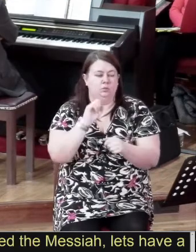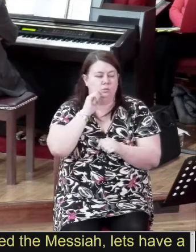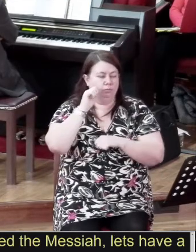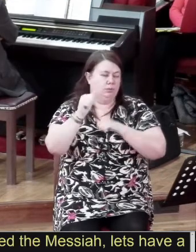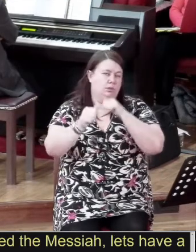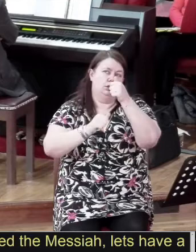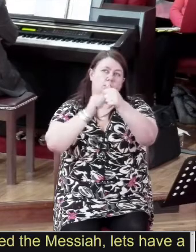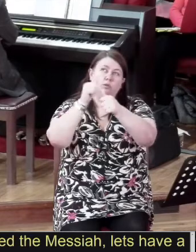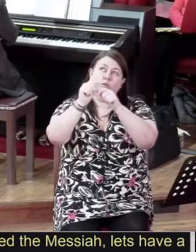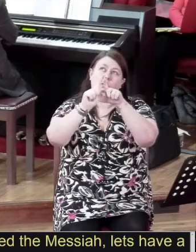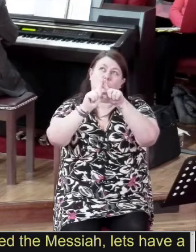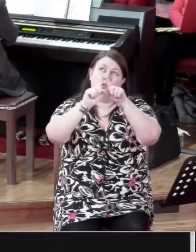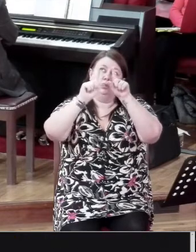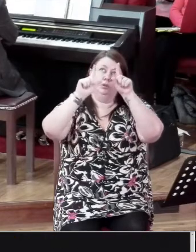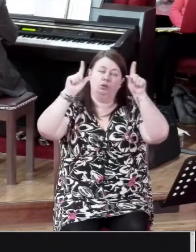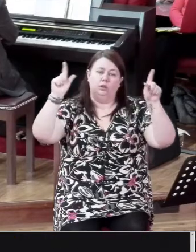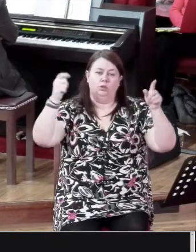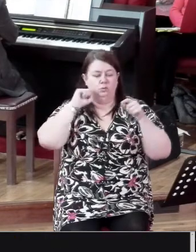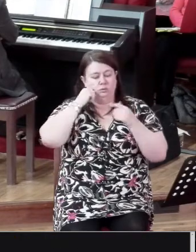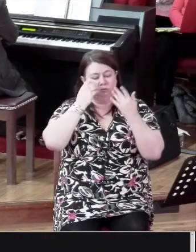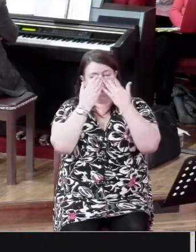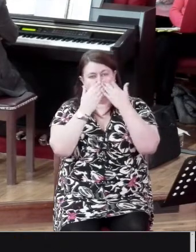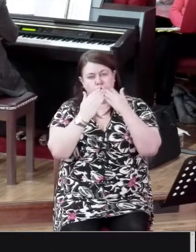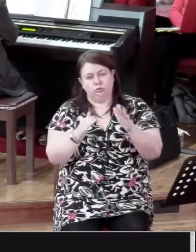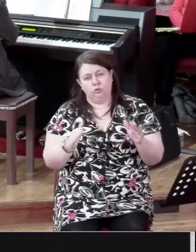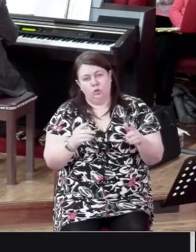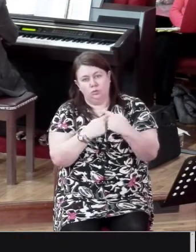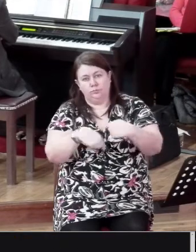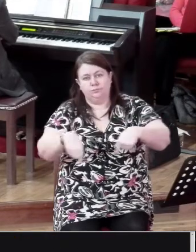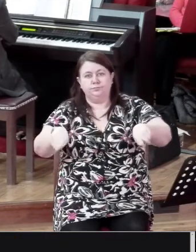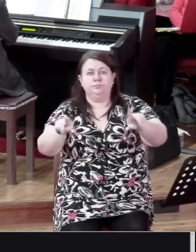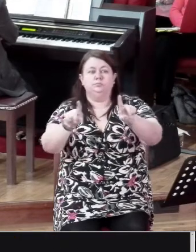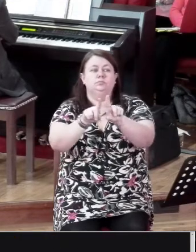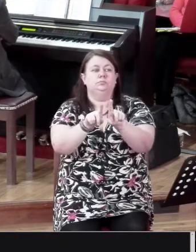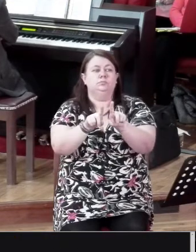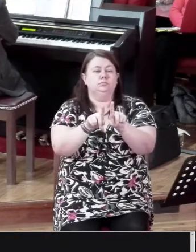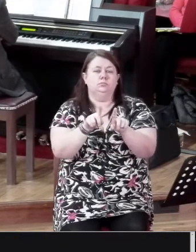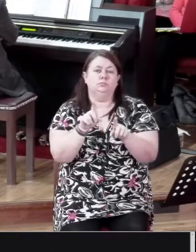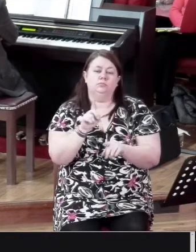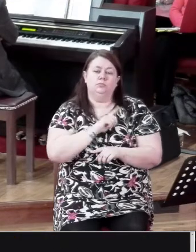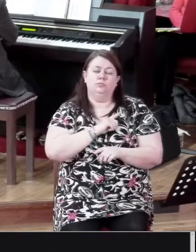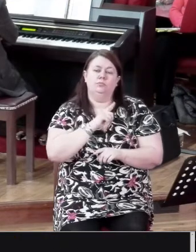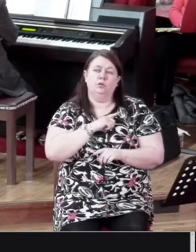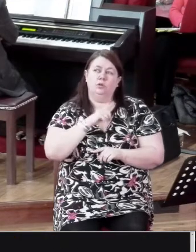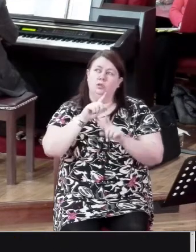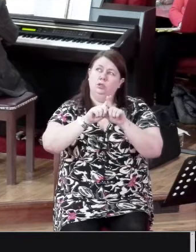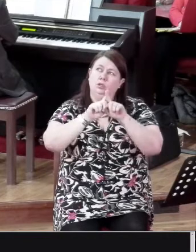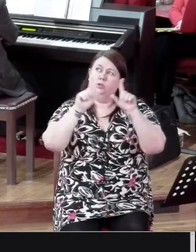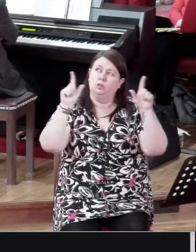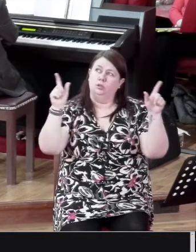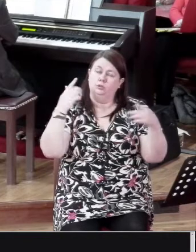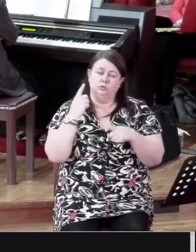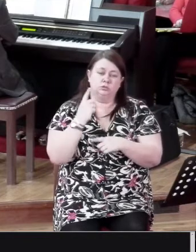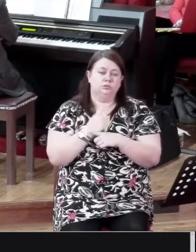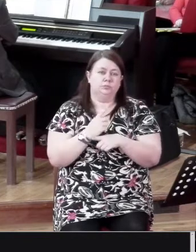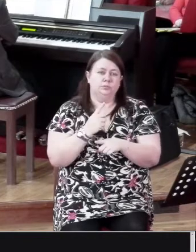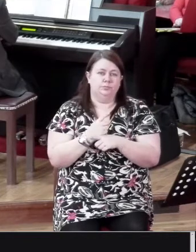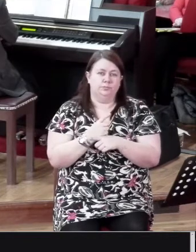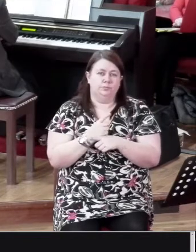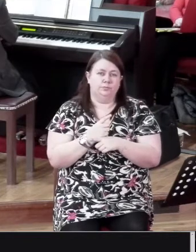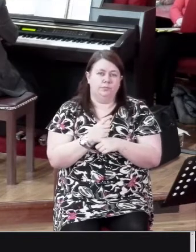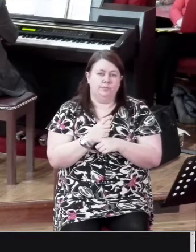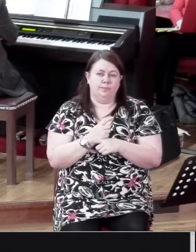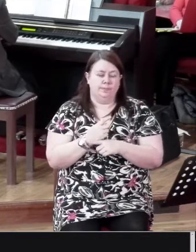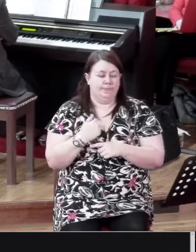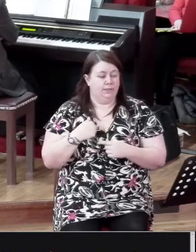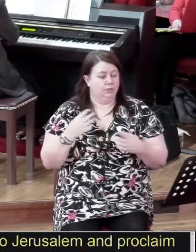be revealed, and all people will see it together, for the mouth of the Lord has spoken." Our privilege to join